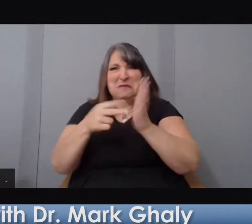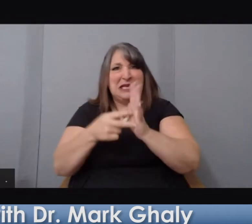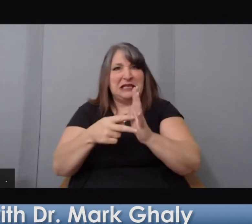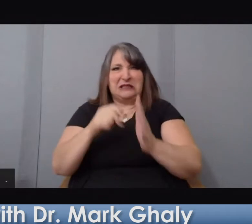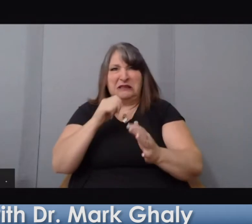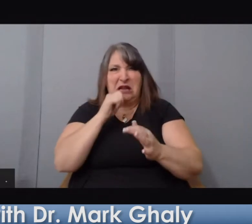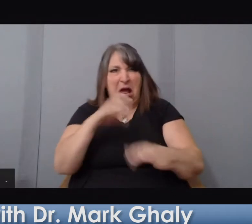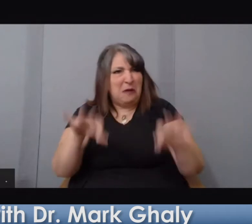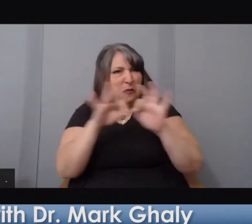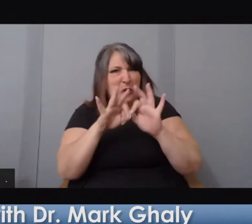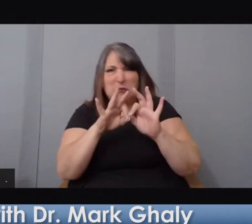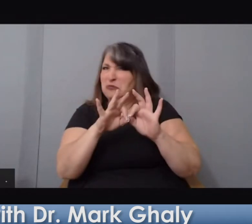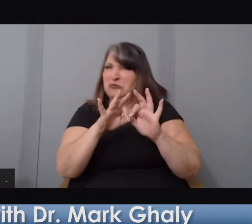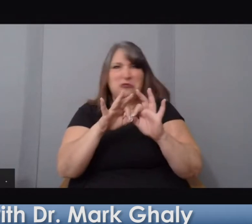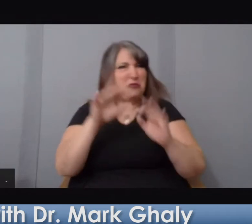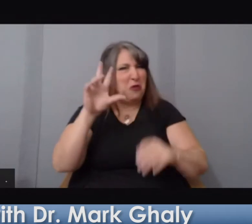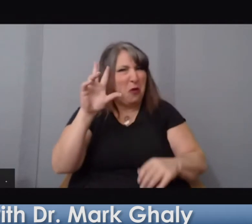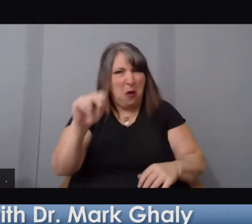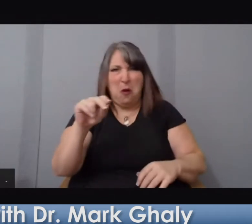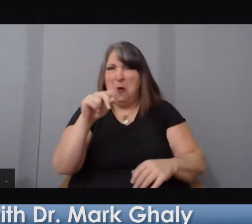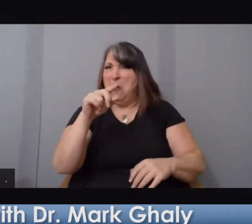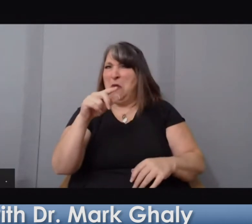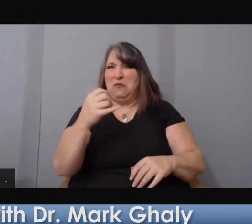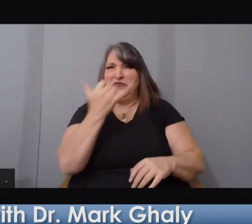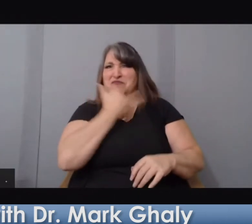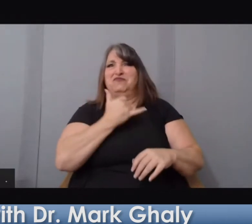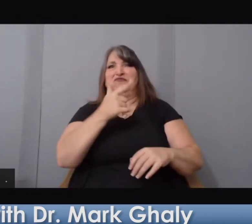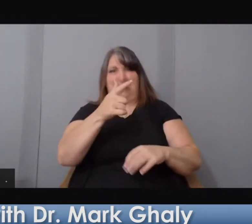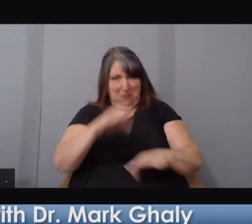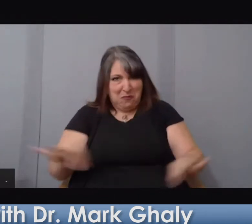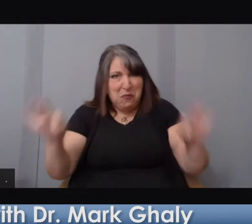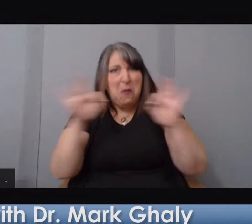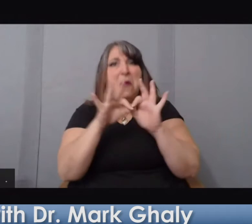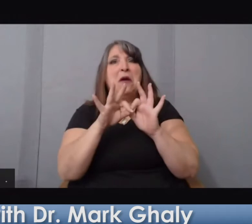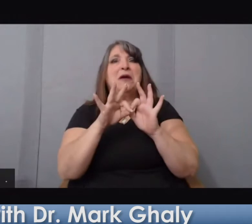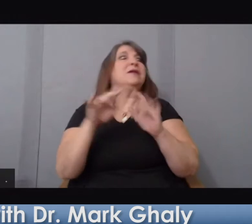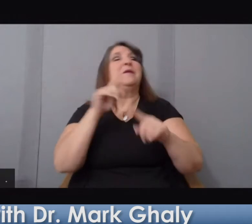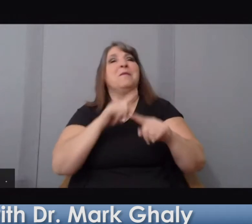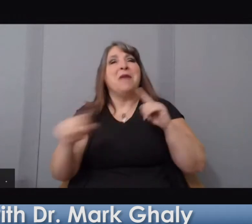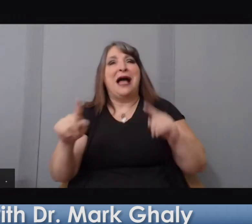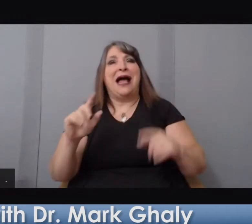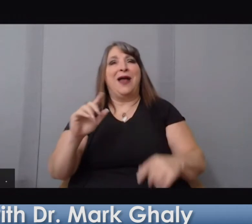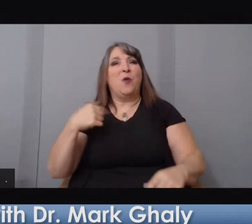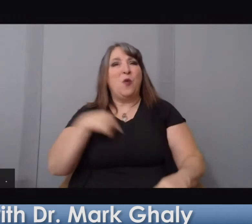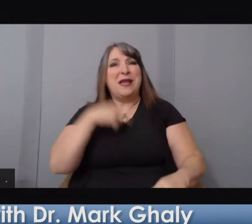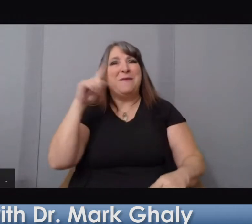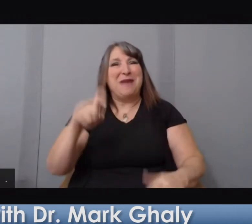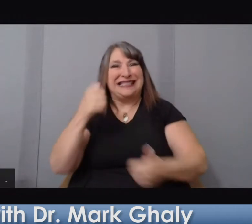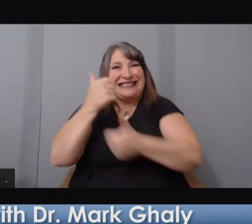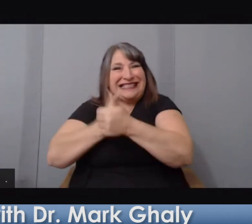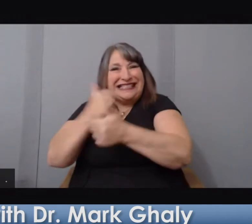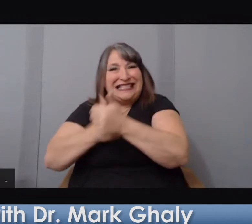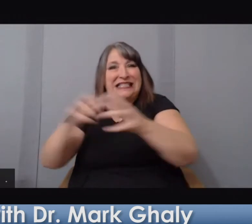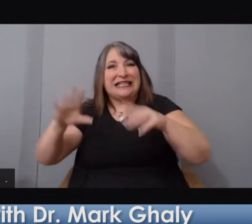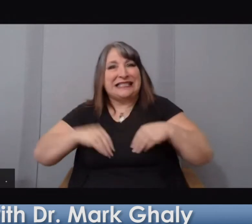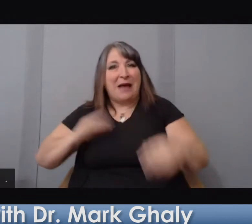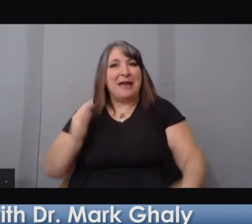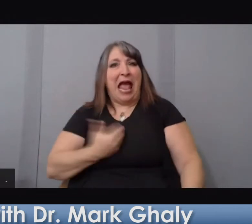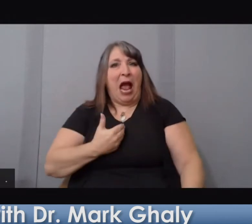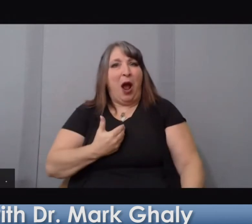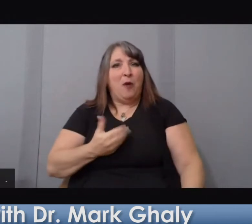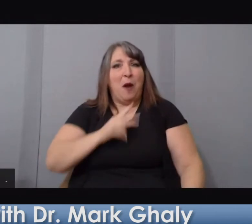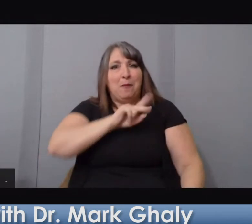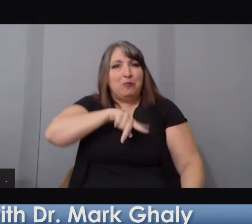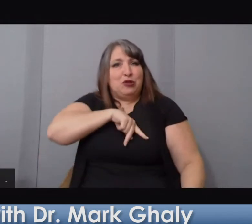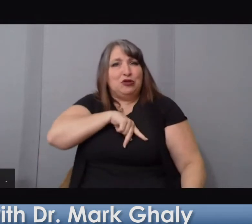But we certainly expect that in that sort of sector of personal responsibility that I frequently talk about, that this is yet